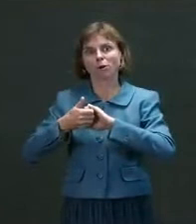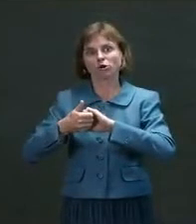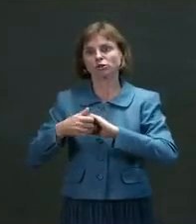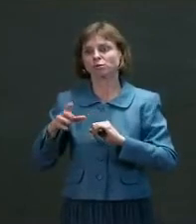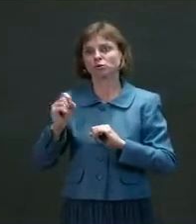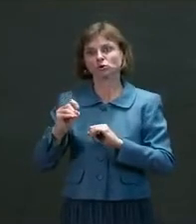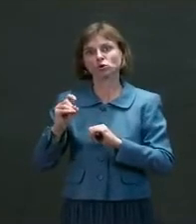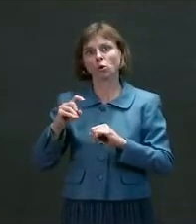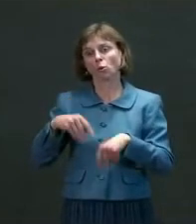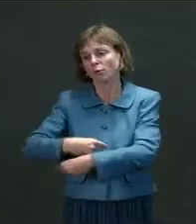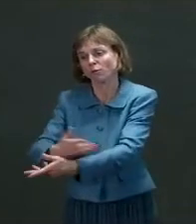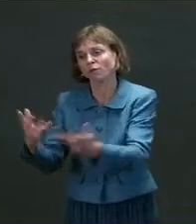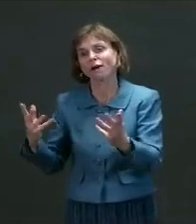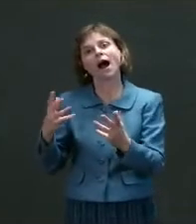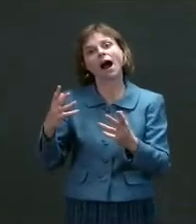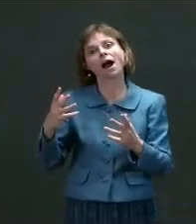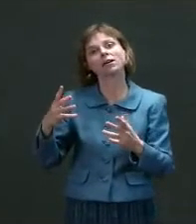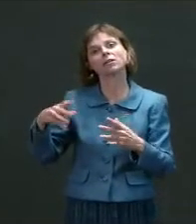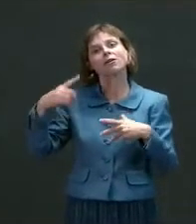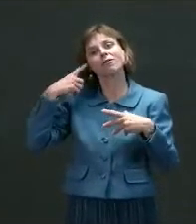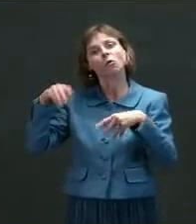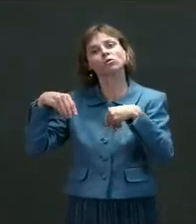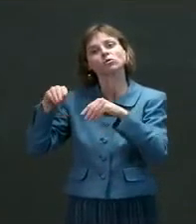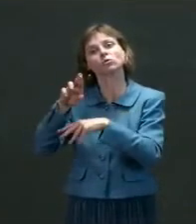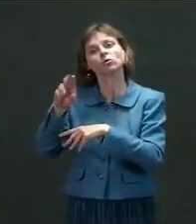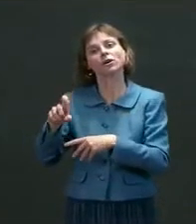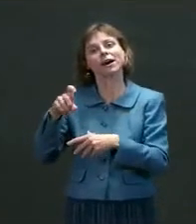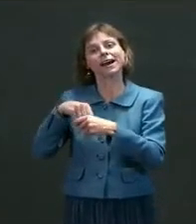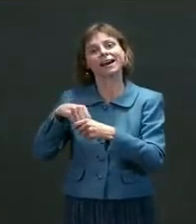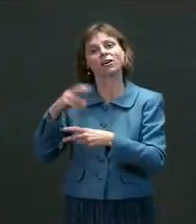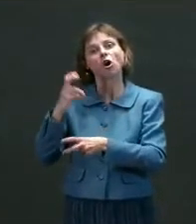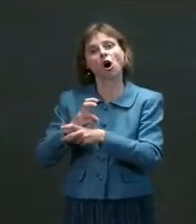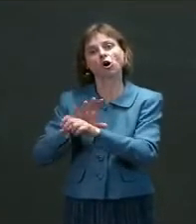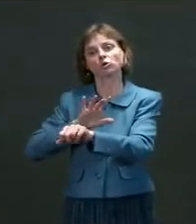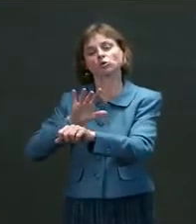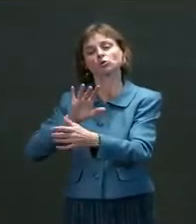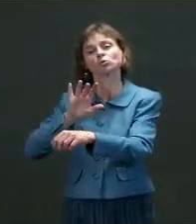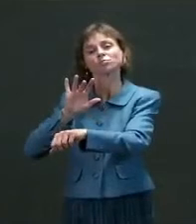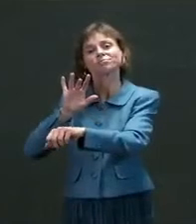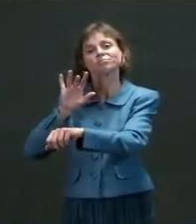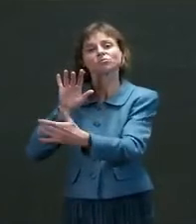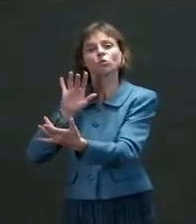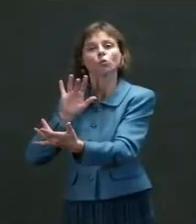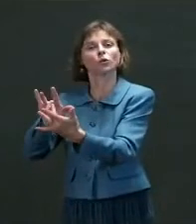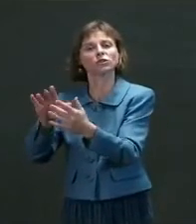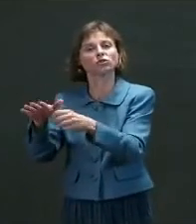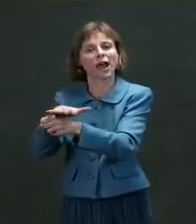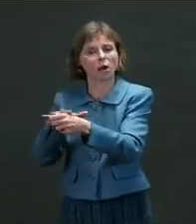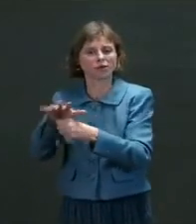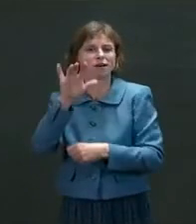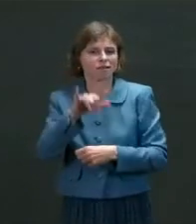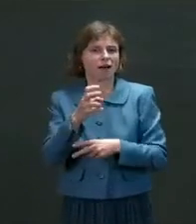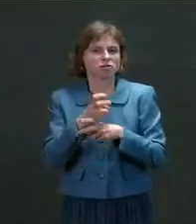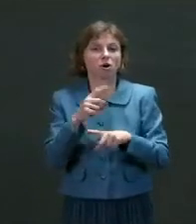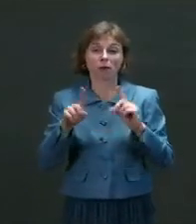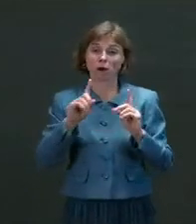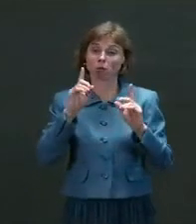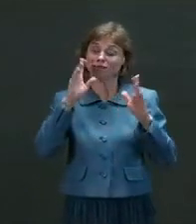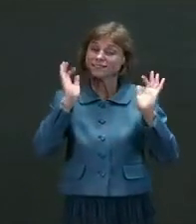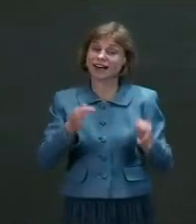in hard to hit areas, as well as our community health centers. And so that's just a little bit about the plan, but we definitely are trying to target